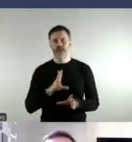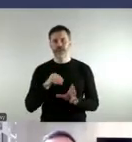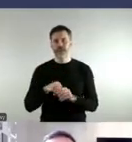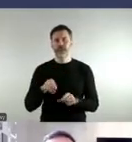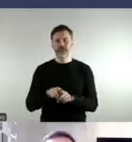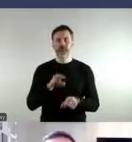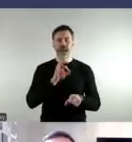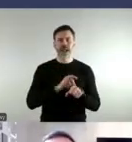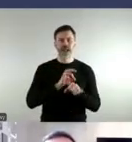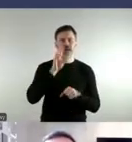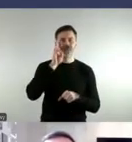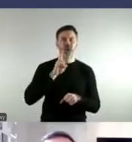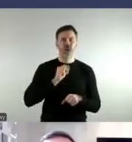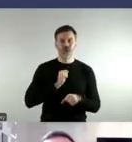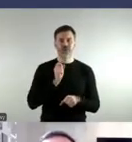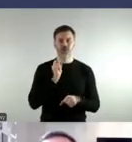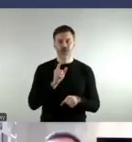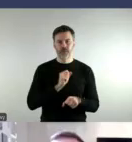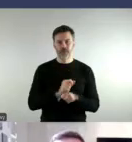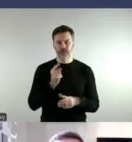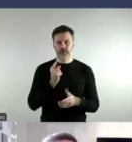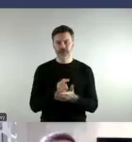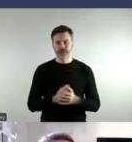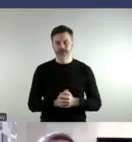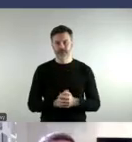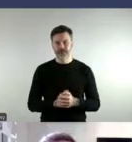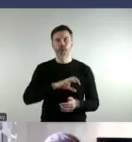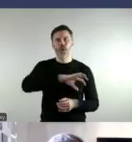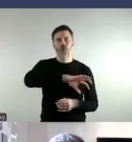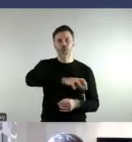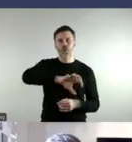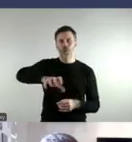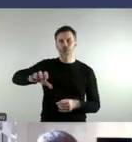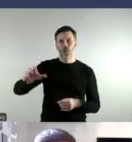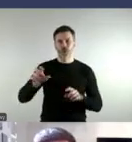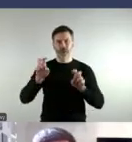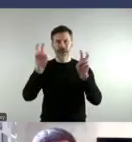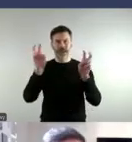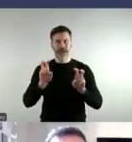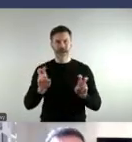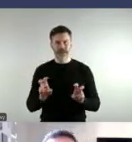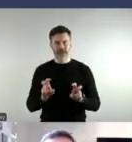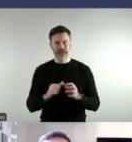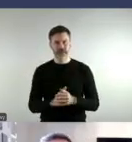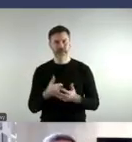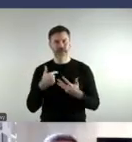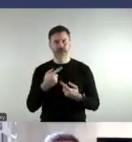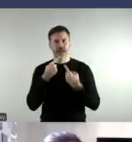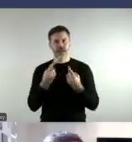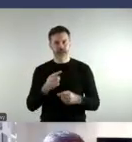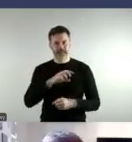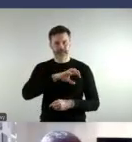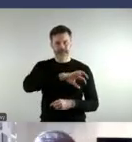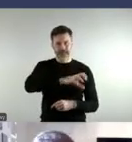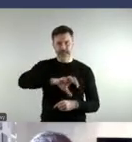Because we have doctors that collaborate with us with regard to the military qualification. Crisis teams, I want